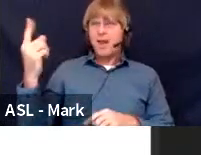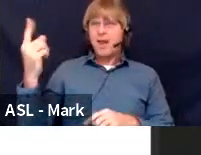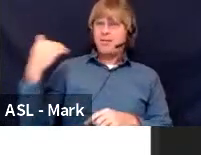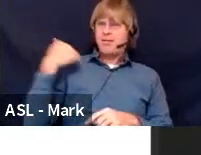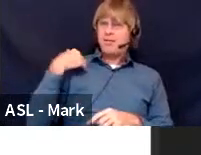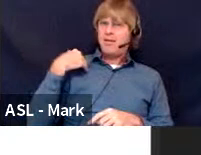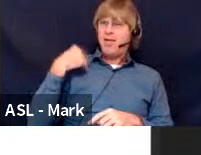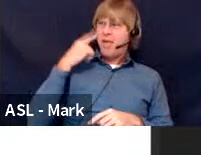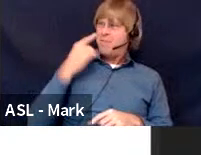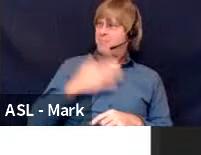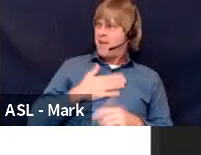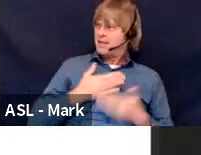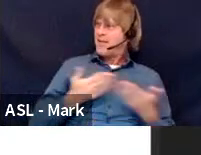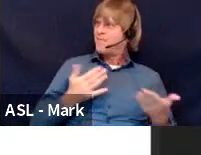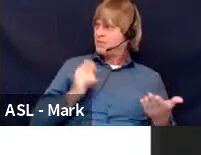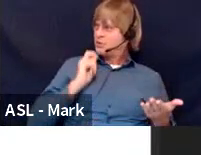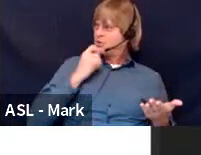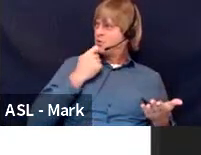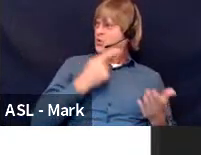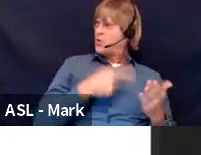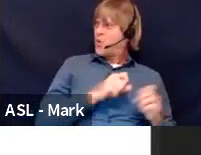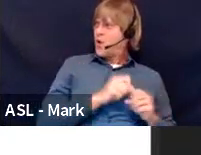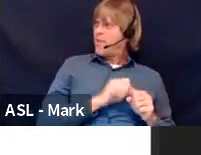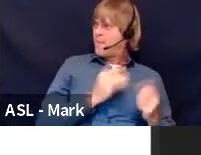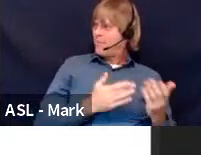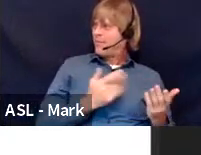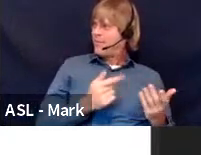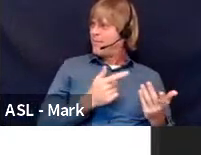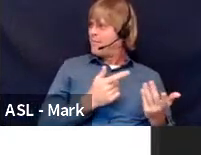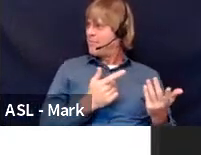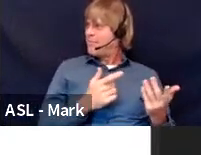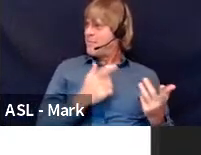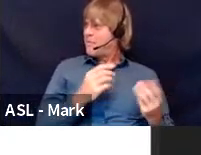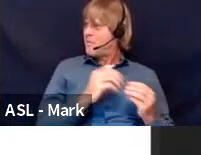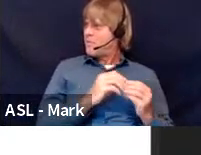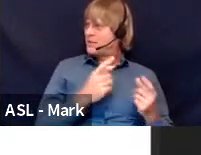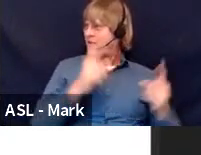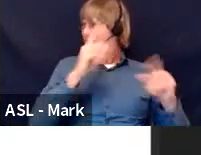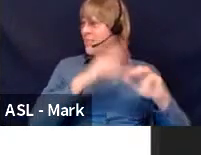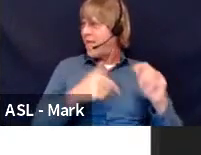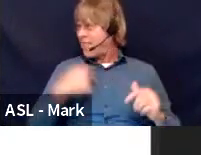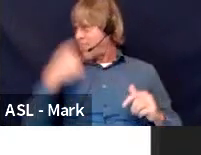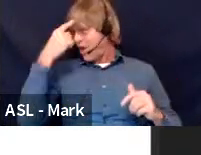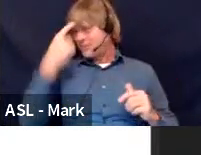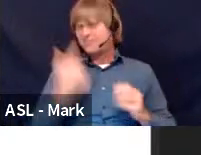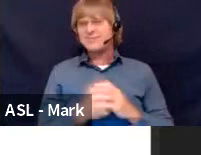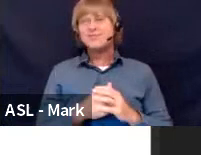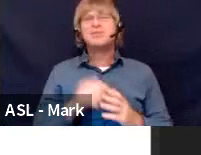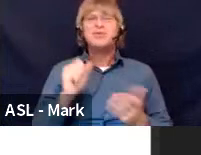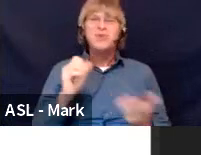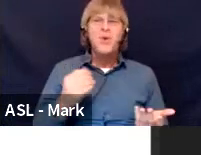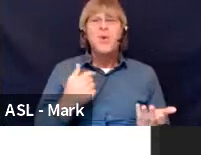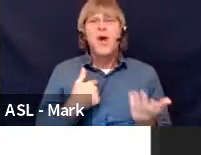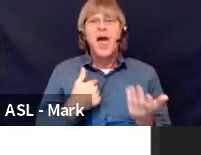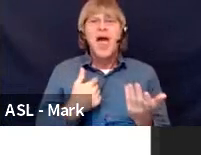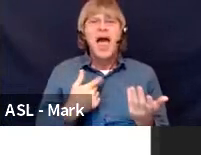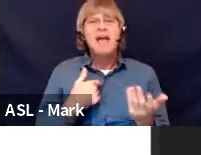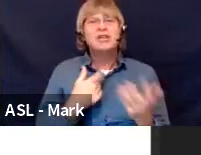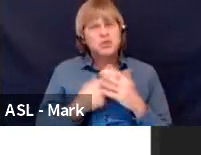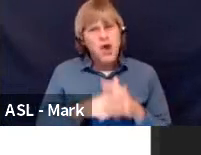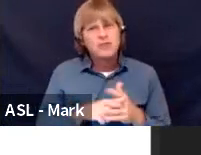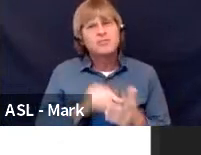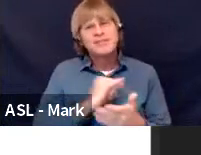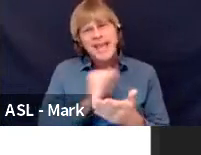thought that my stuff was cool enough to be bigger than what I thought it was going to be. And so I started